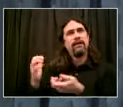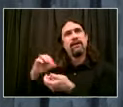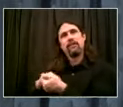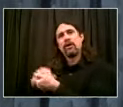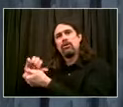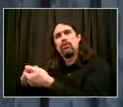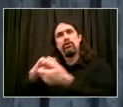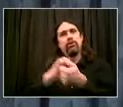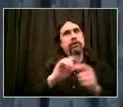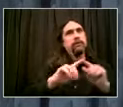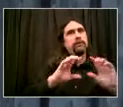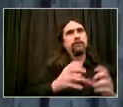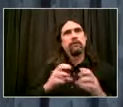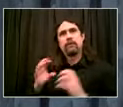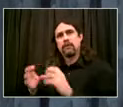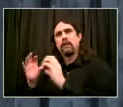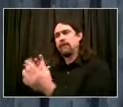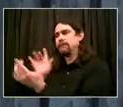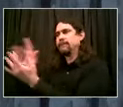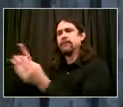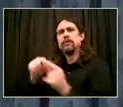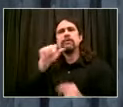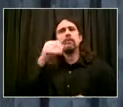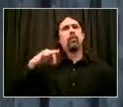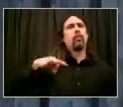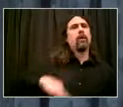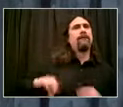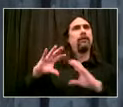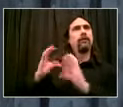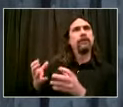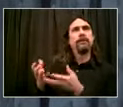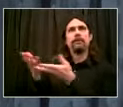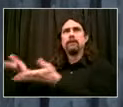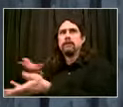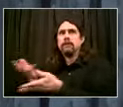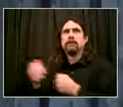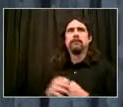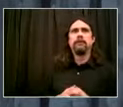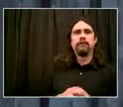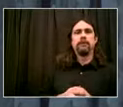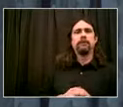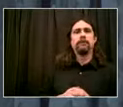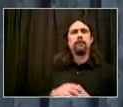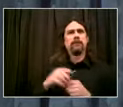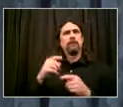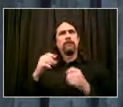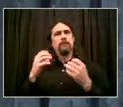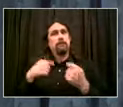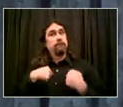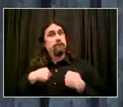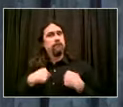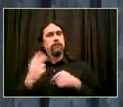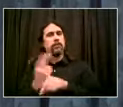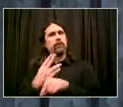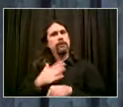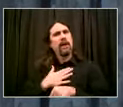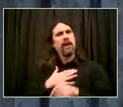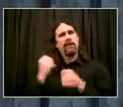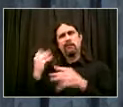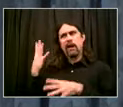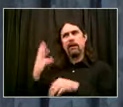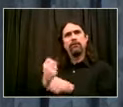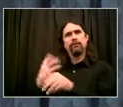in government to cut through the noise and get things done. Joining together with the Task Force on Racial Inclusion